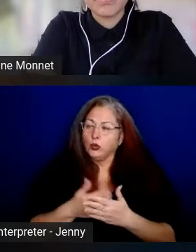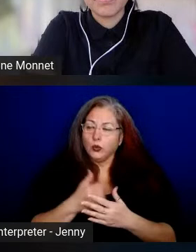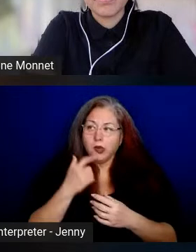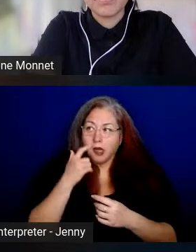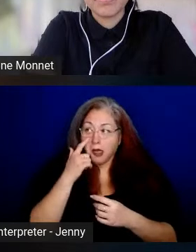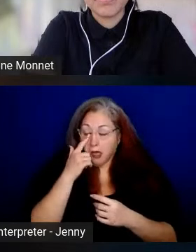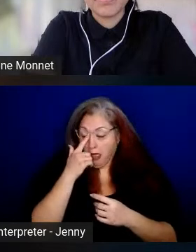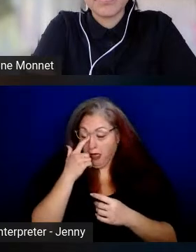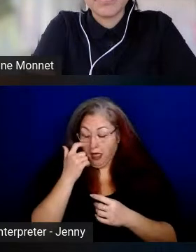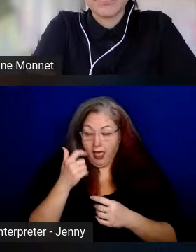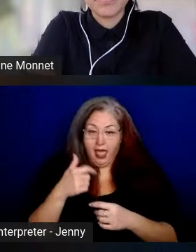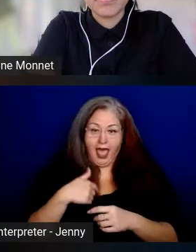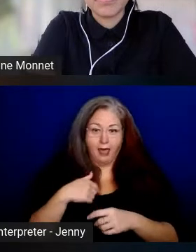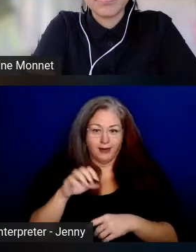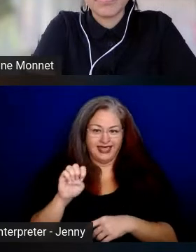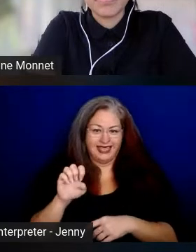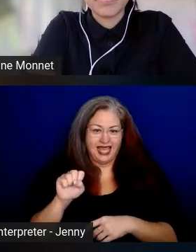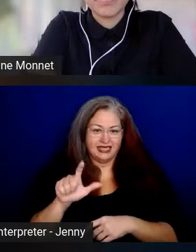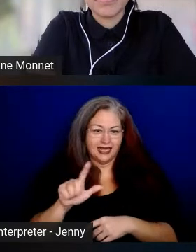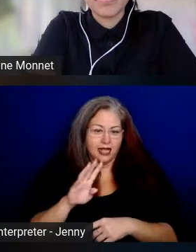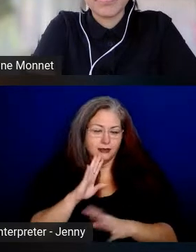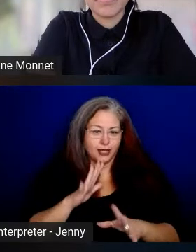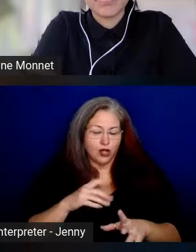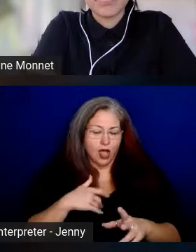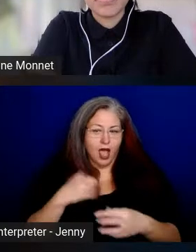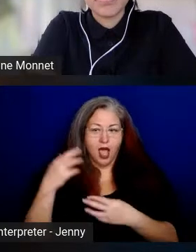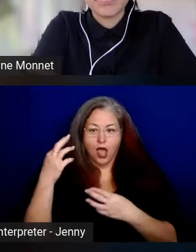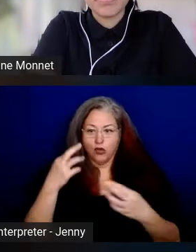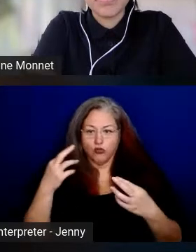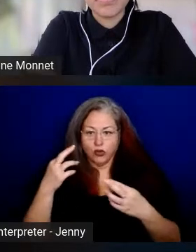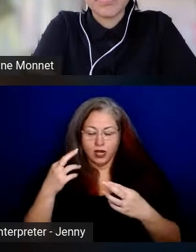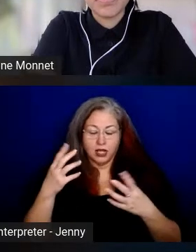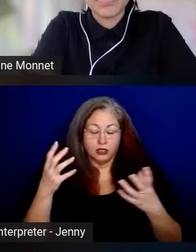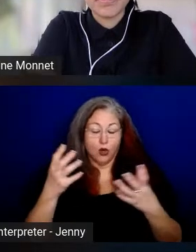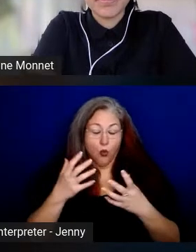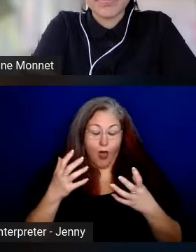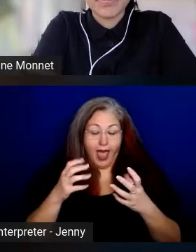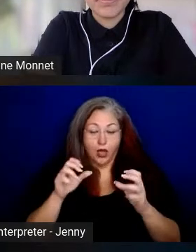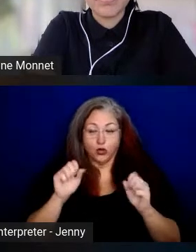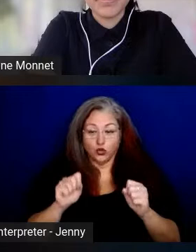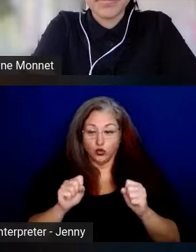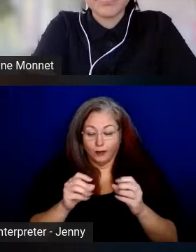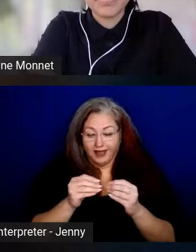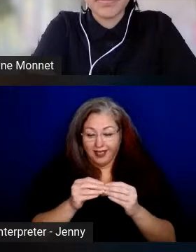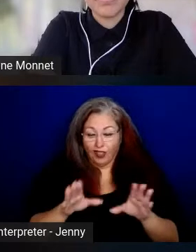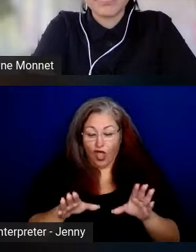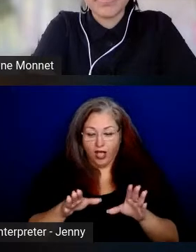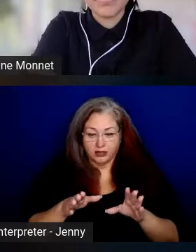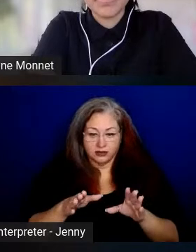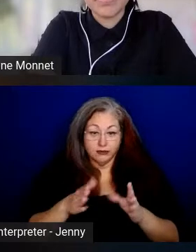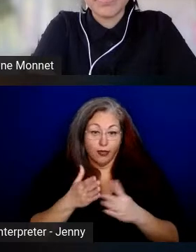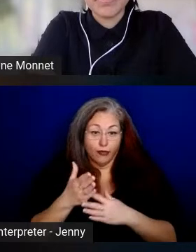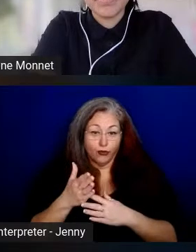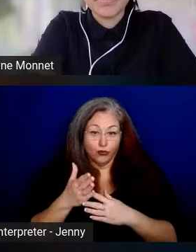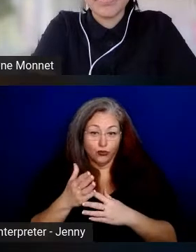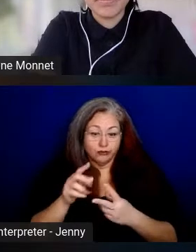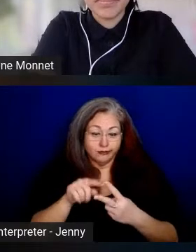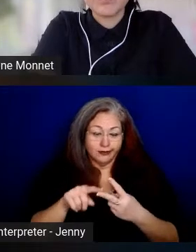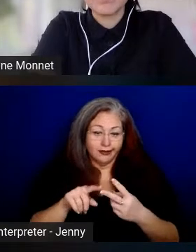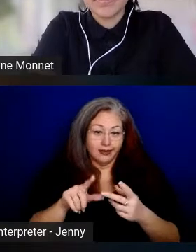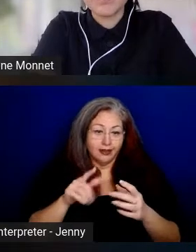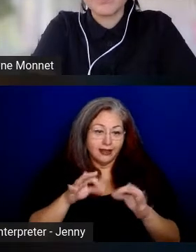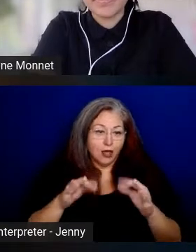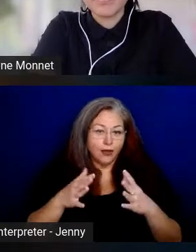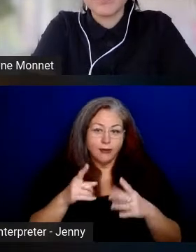ESL speaker, starting to realize, you know, so much can be lost through language, whether it's your personality,